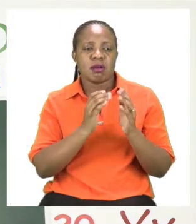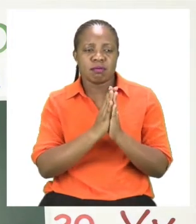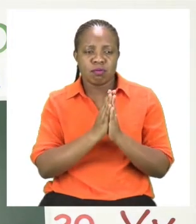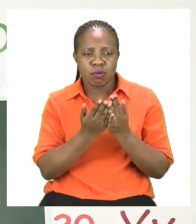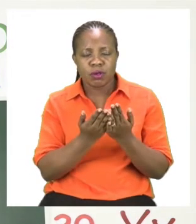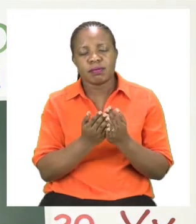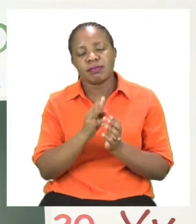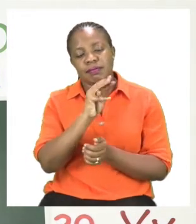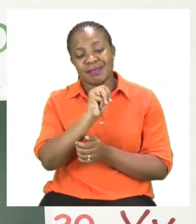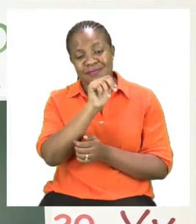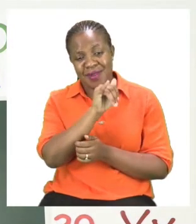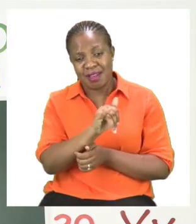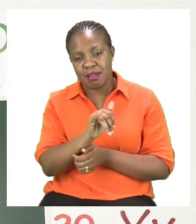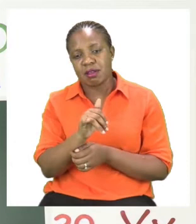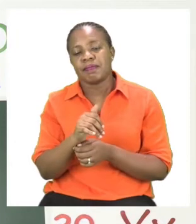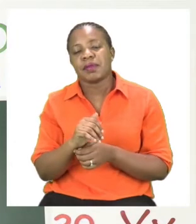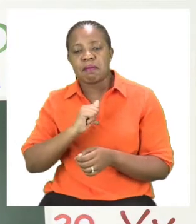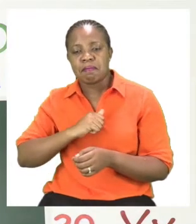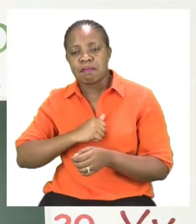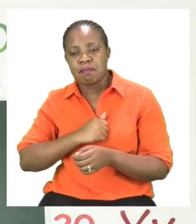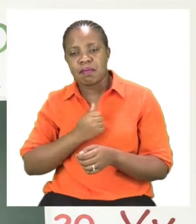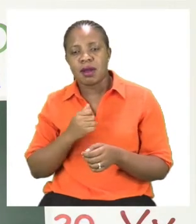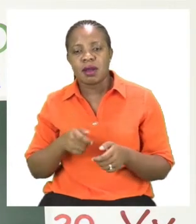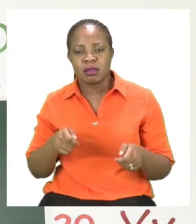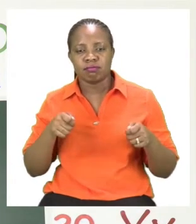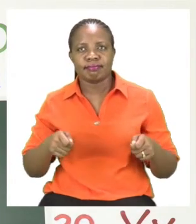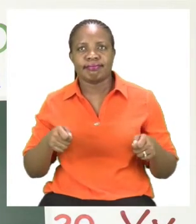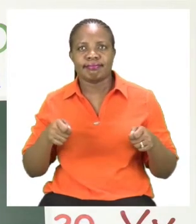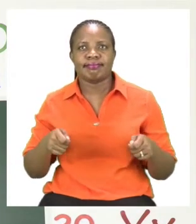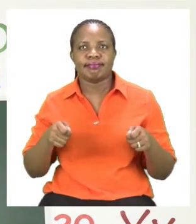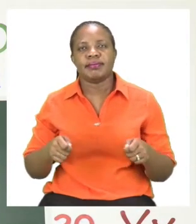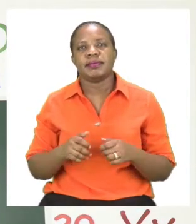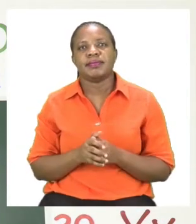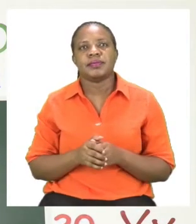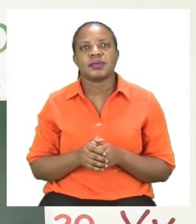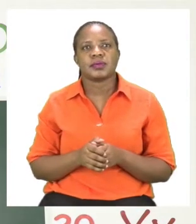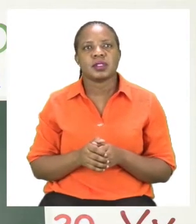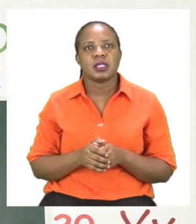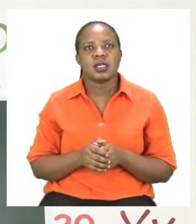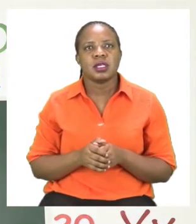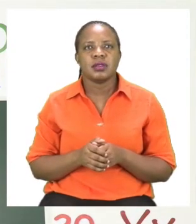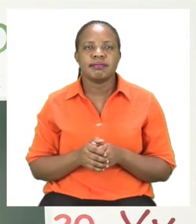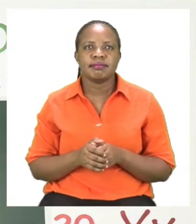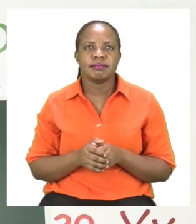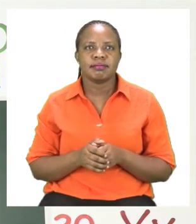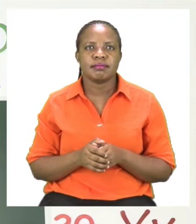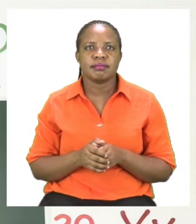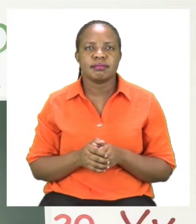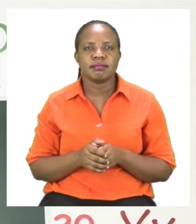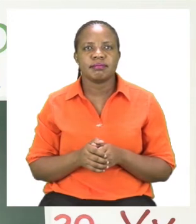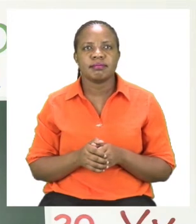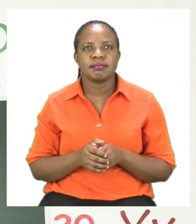pronoun for the word you, we would be pointing to someone else. But now if we want to show that